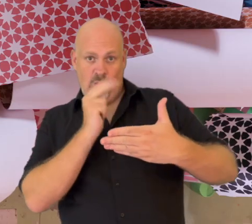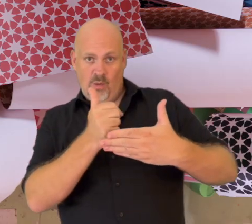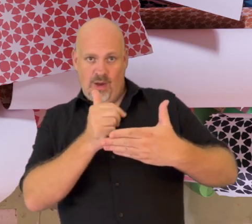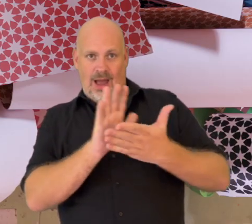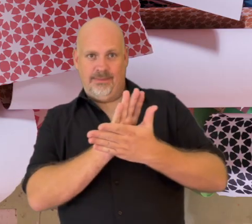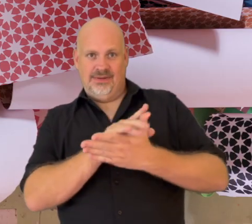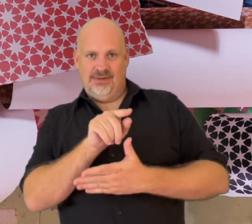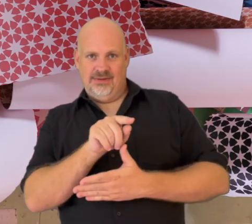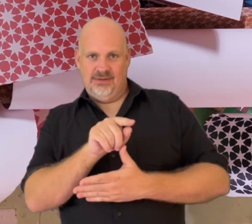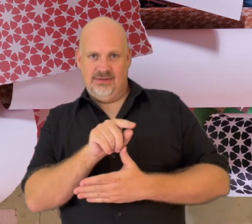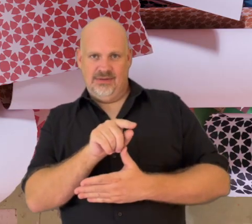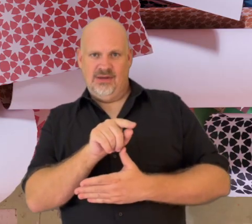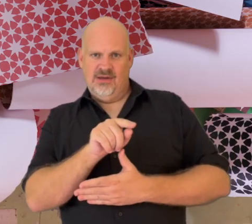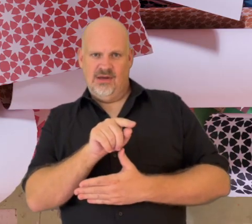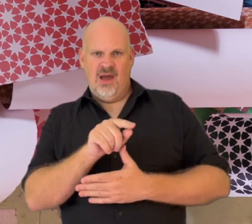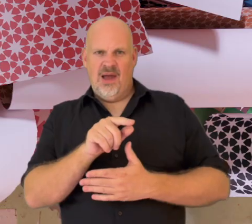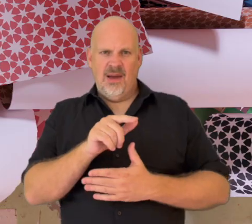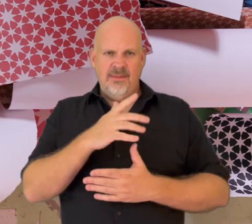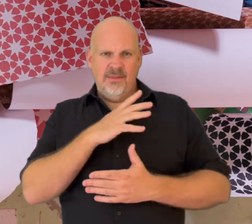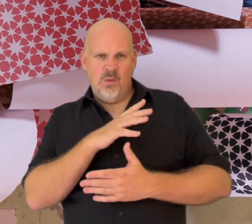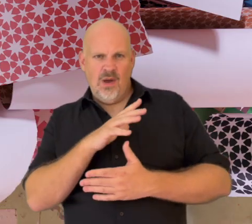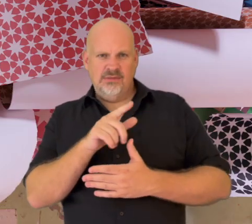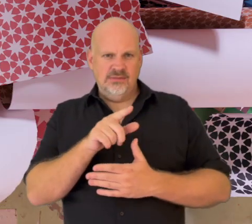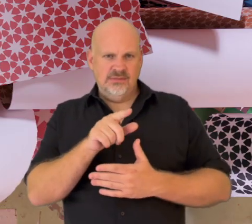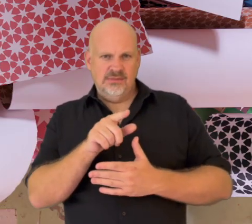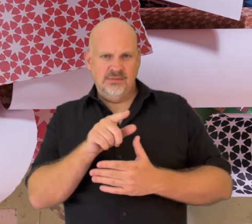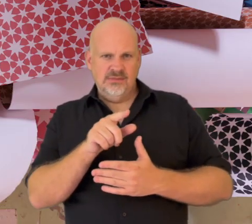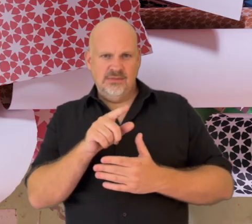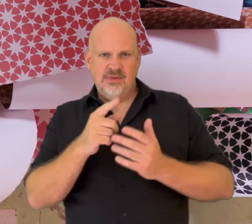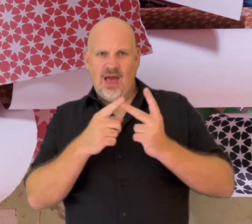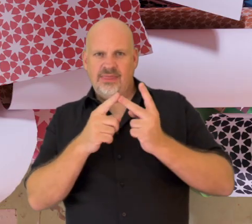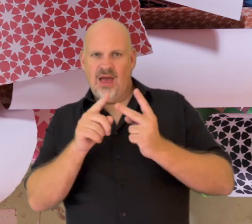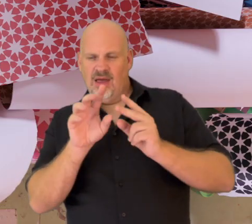Like maybe you sort of want it to dissect some of the other shapes.